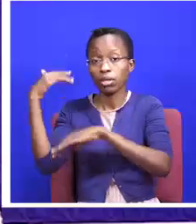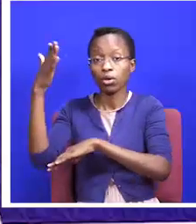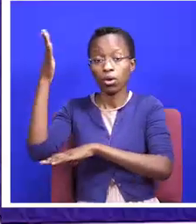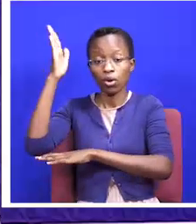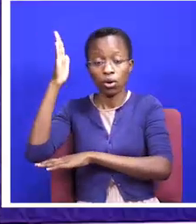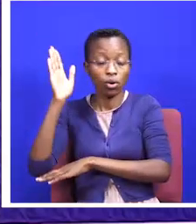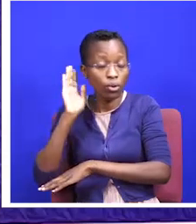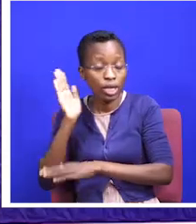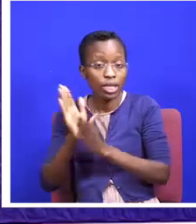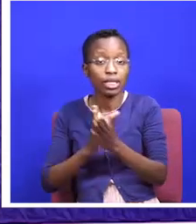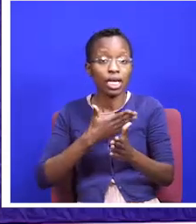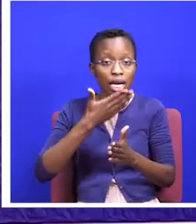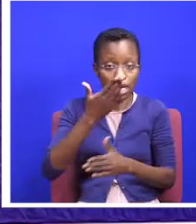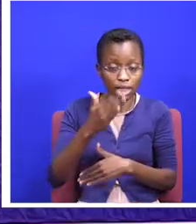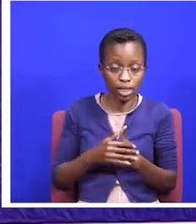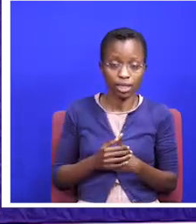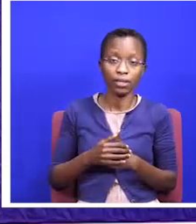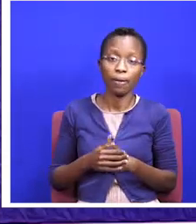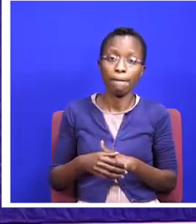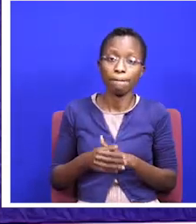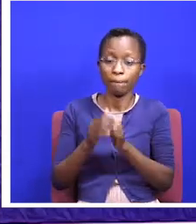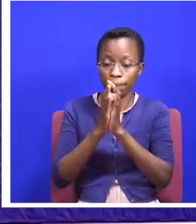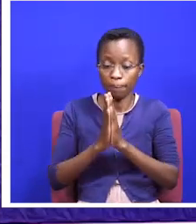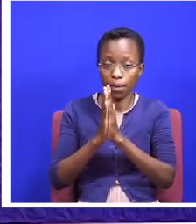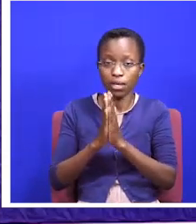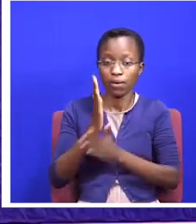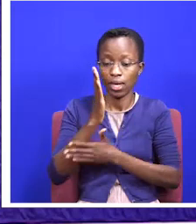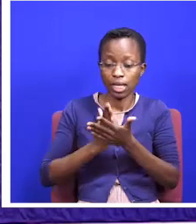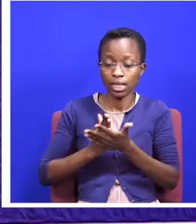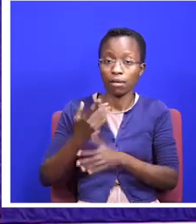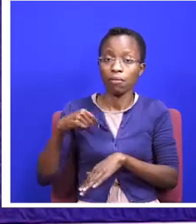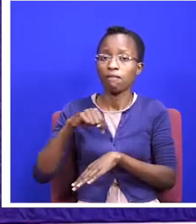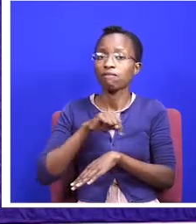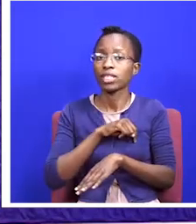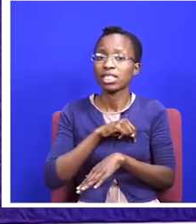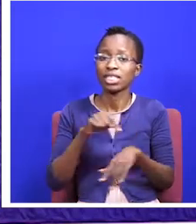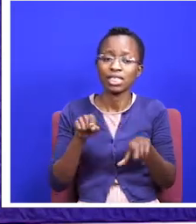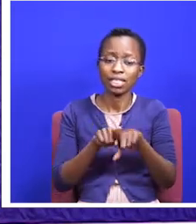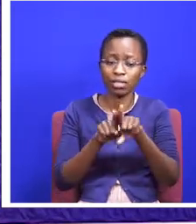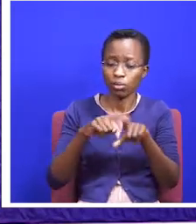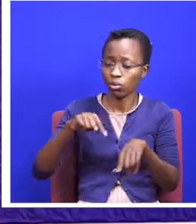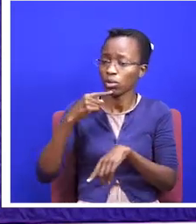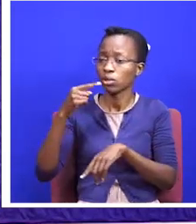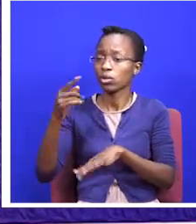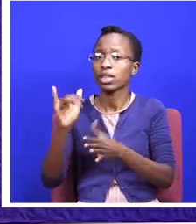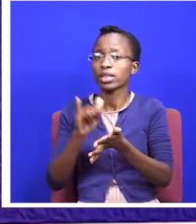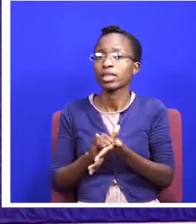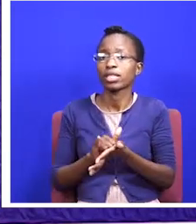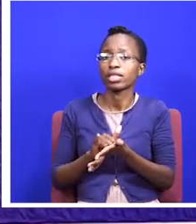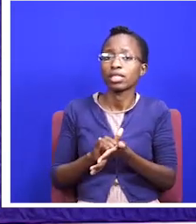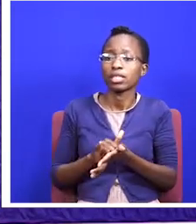He hears and he answers, okay? Now, some of us have even been